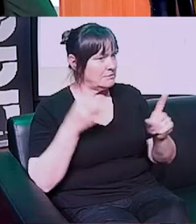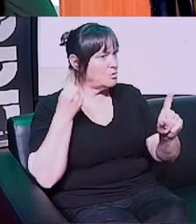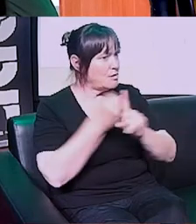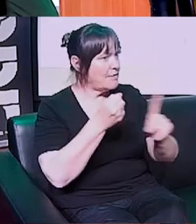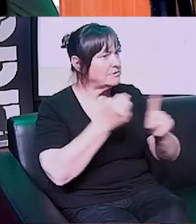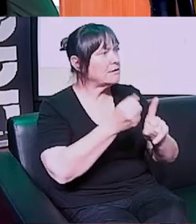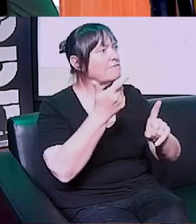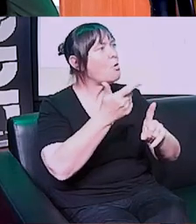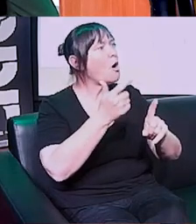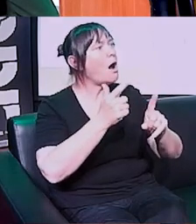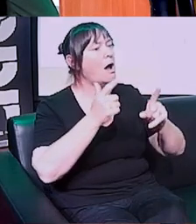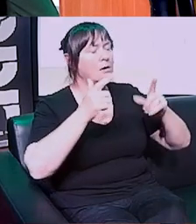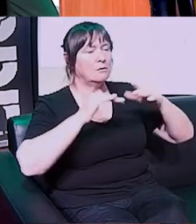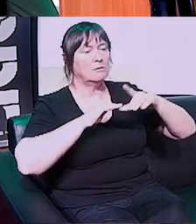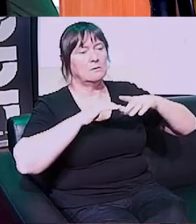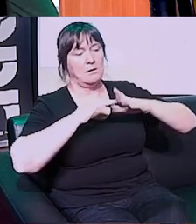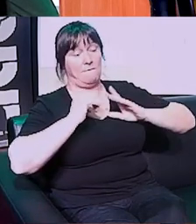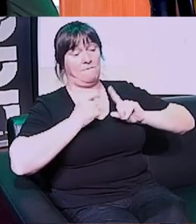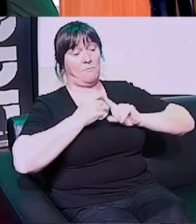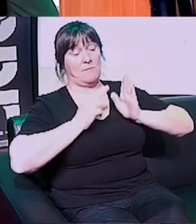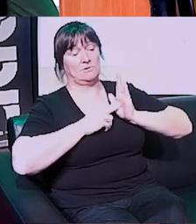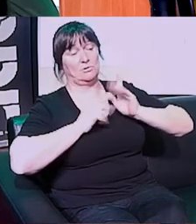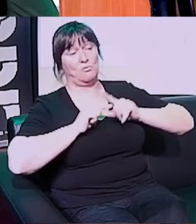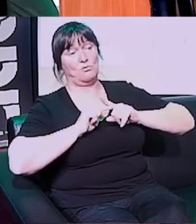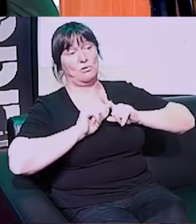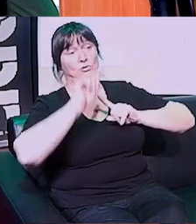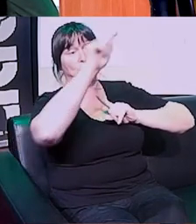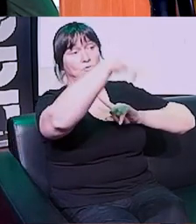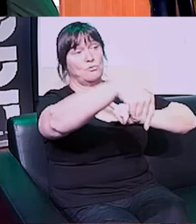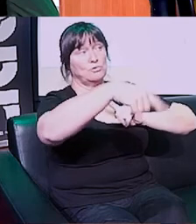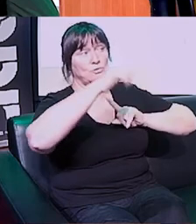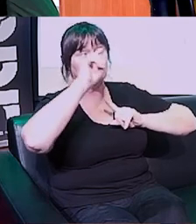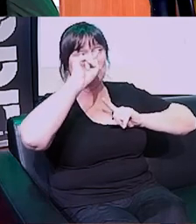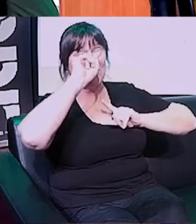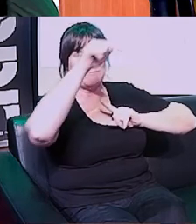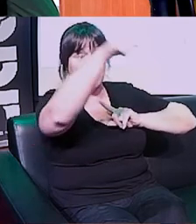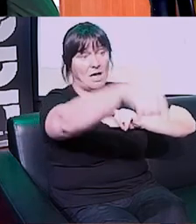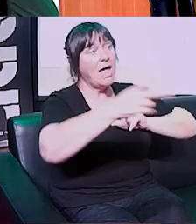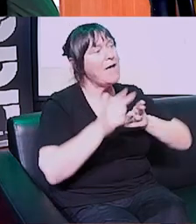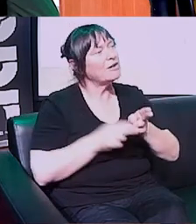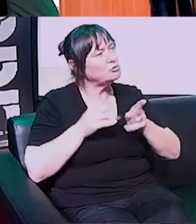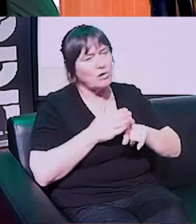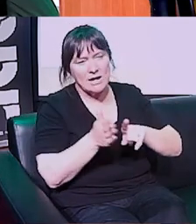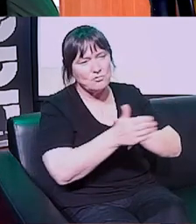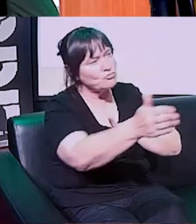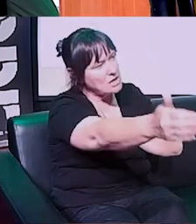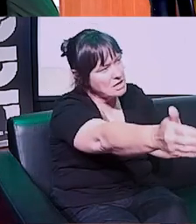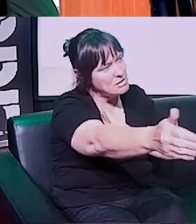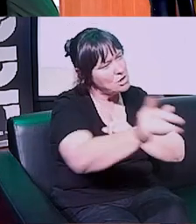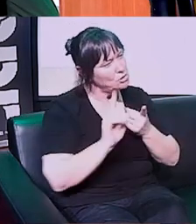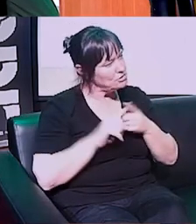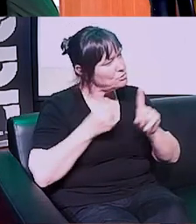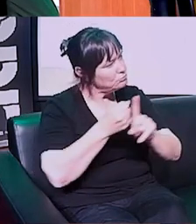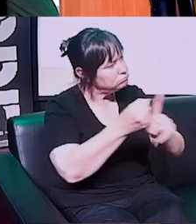potentially useful for easing travel on the saddle at the moment. Yeah. Kind of a yes or no, really, but is that something you would continue to